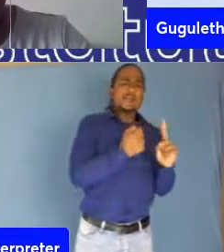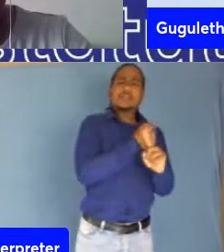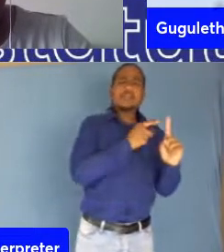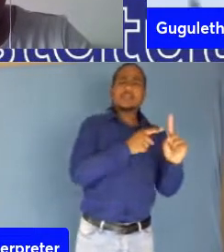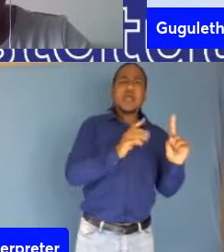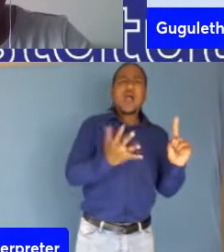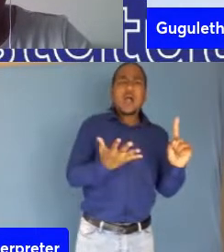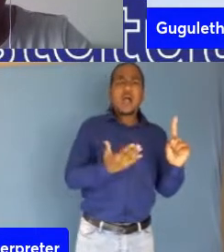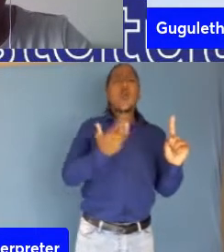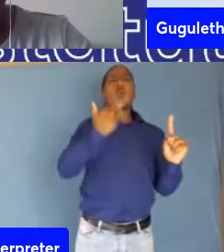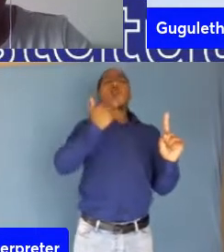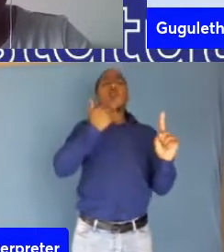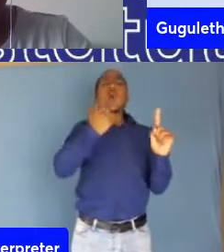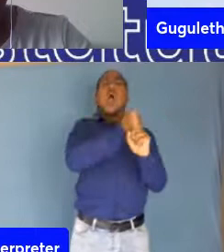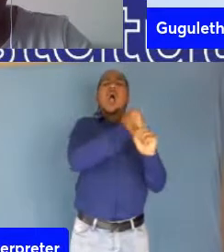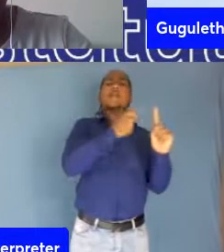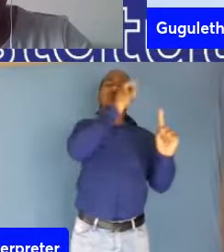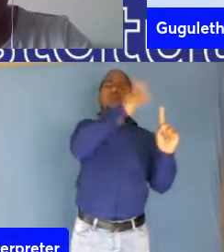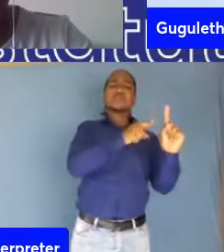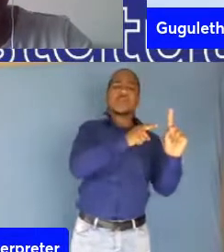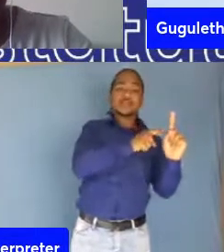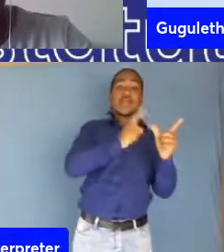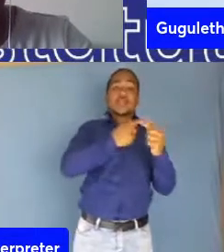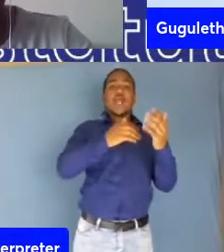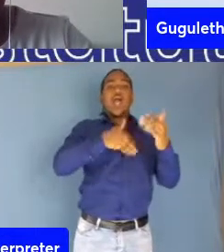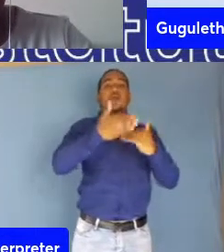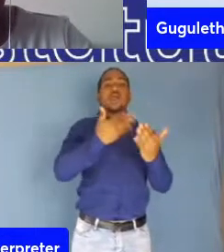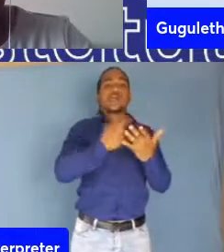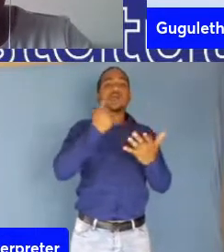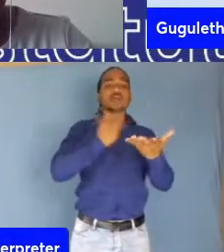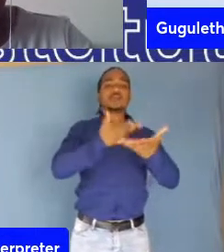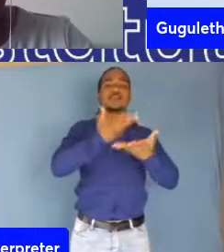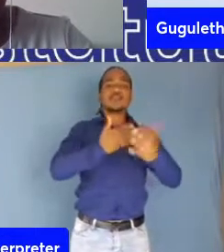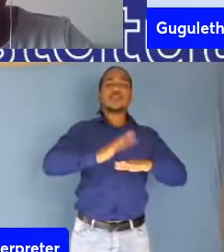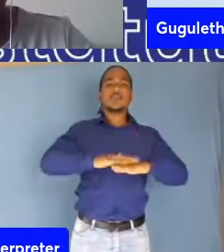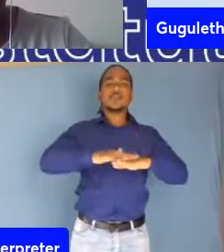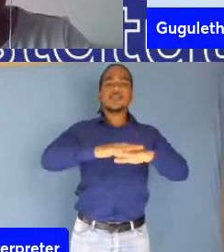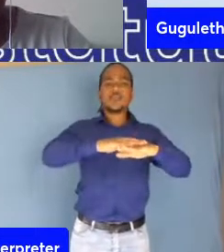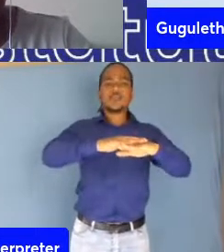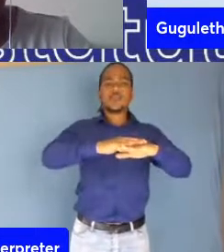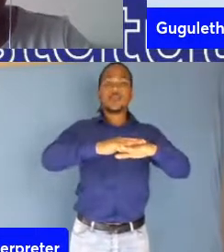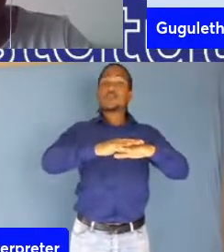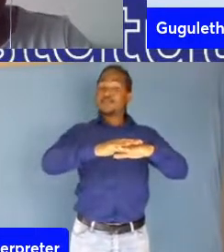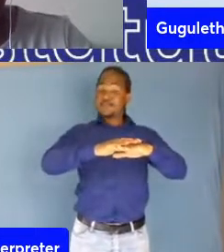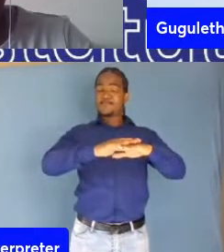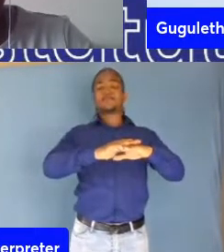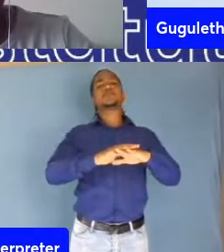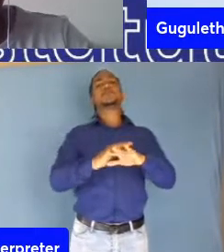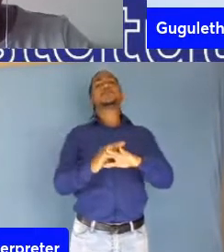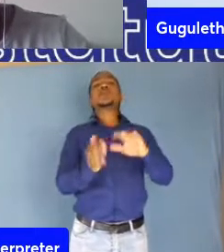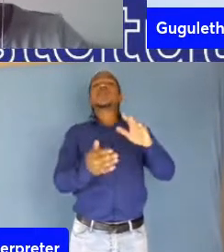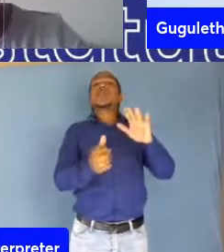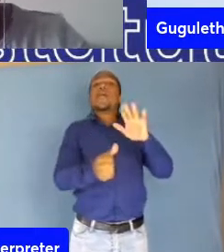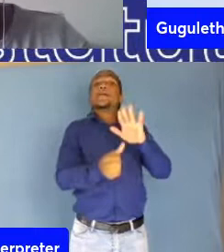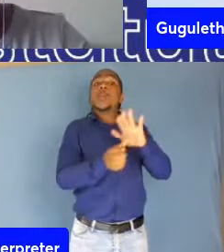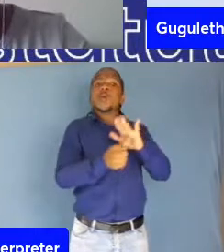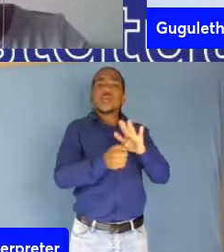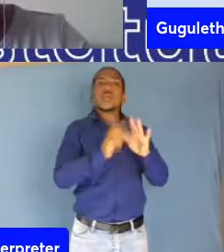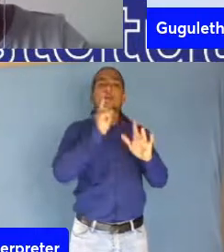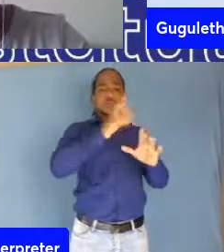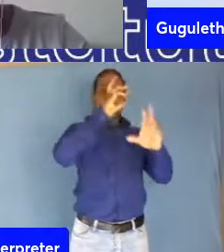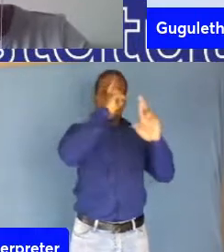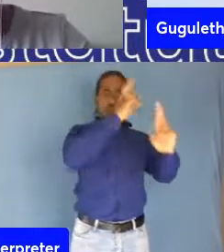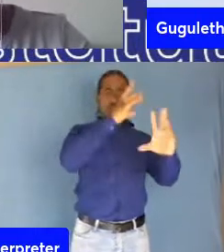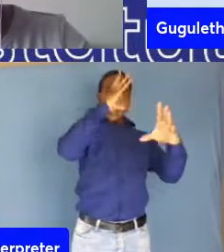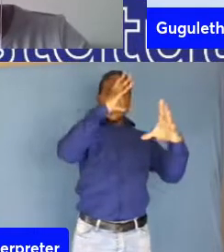and then a conversation can be taken from there onwards. But I also do think it is important that we respect the decision that the 14-year-old would want to